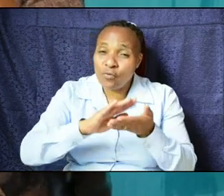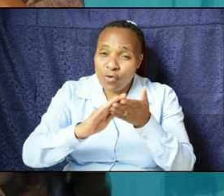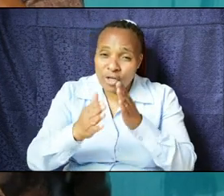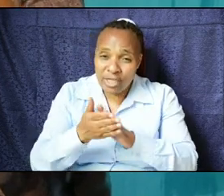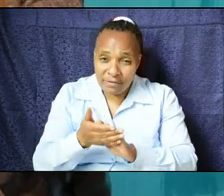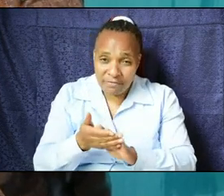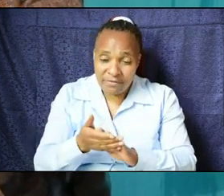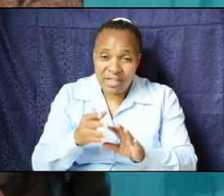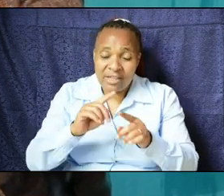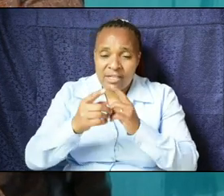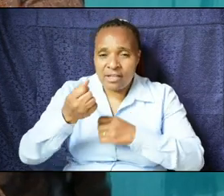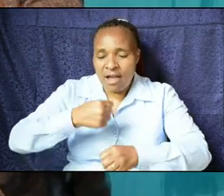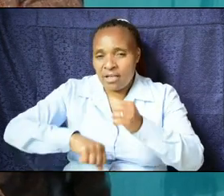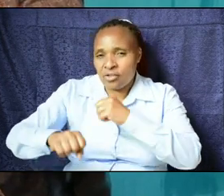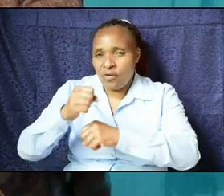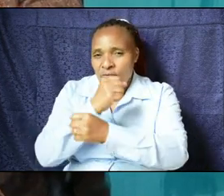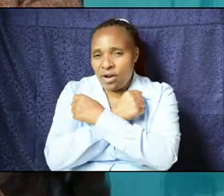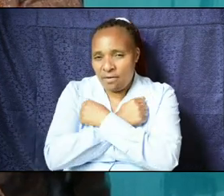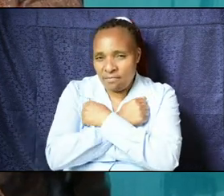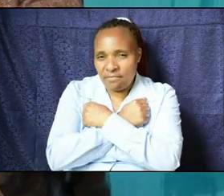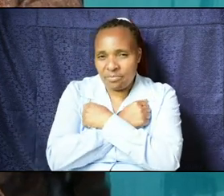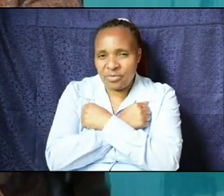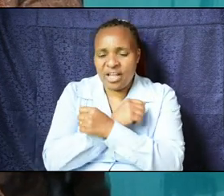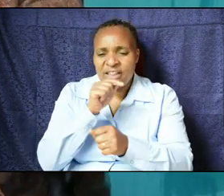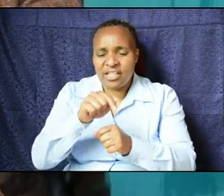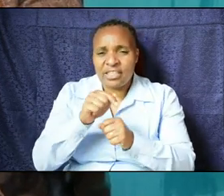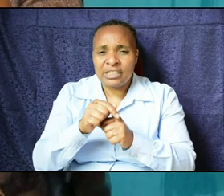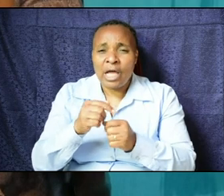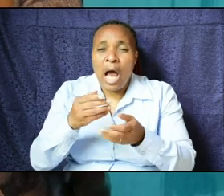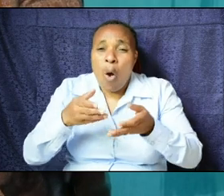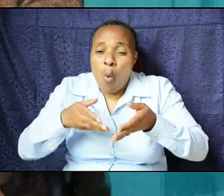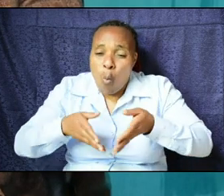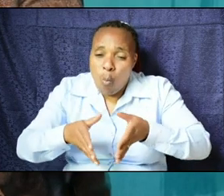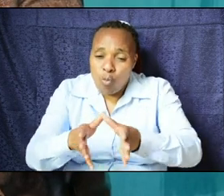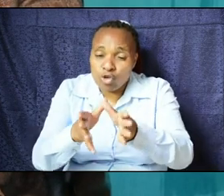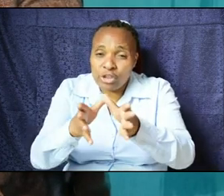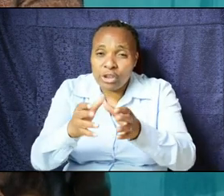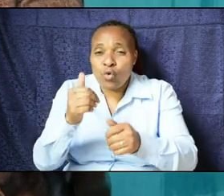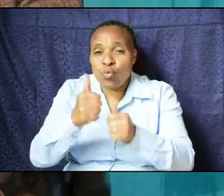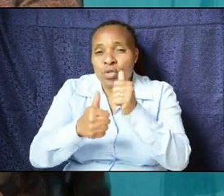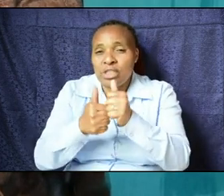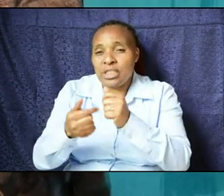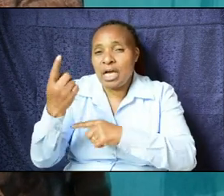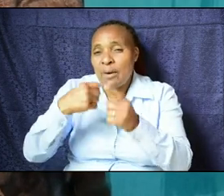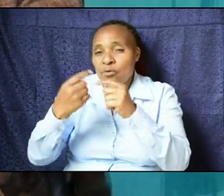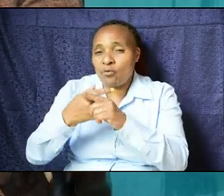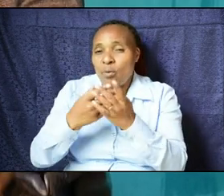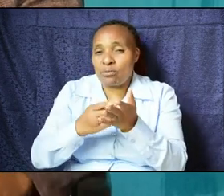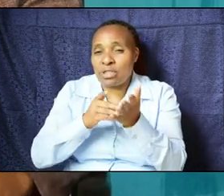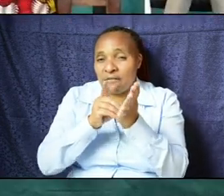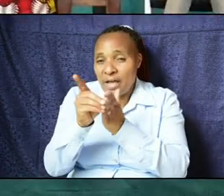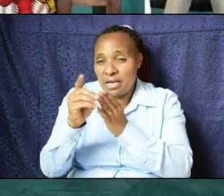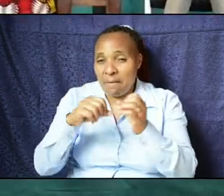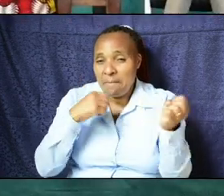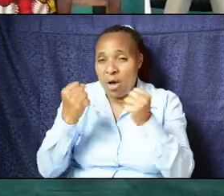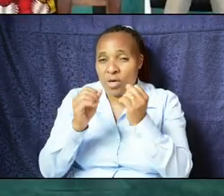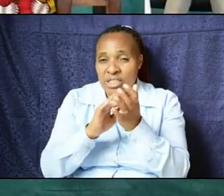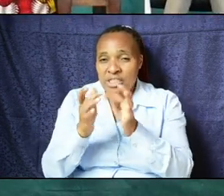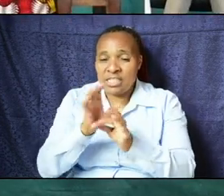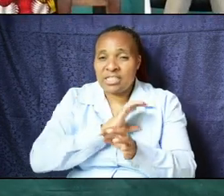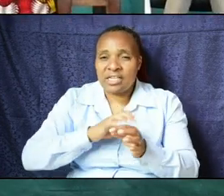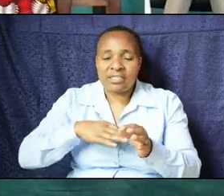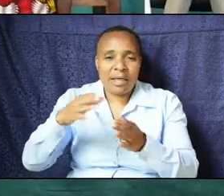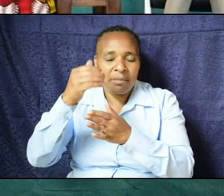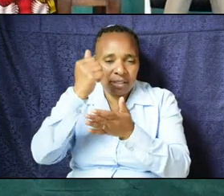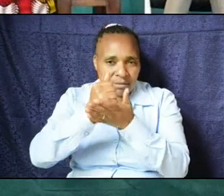it means that that's an act of love. Mm-hmm. That's a push that comes from the divine power, who is Jesus Christ. Amen. I like